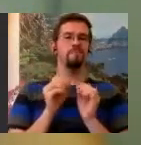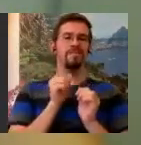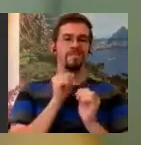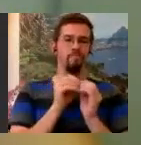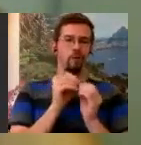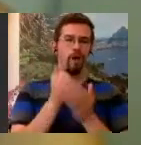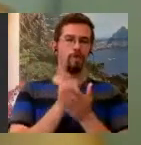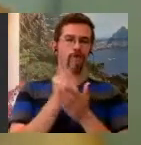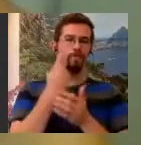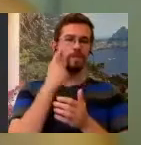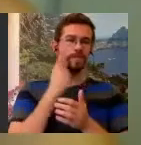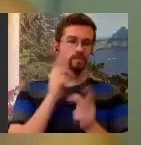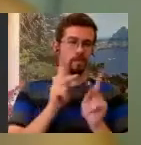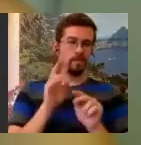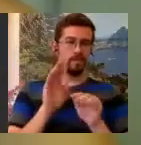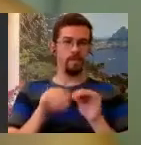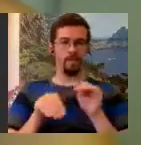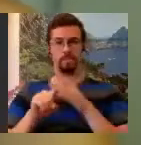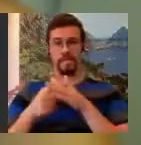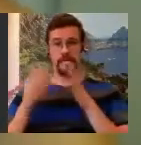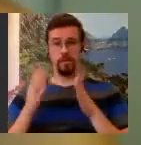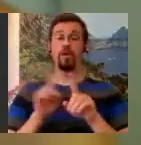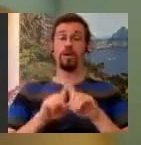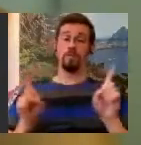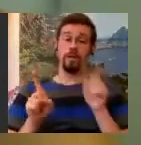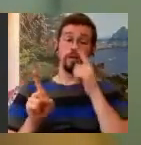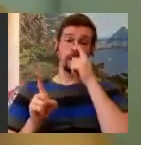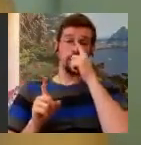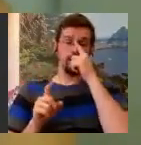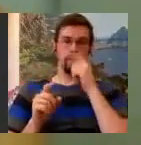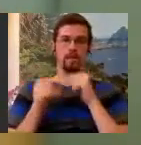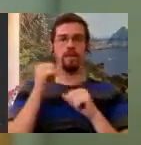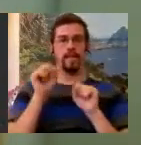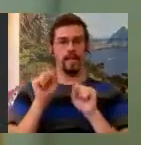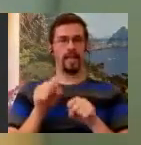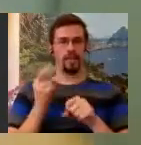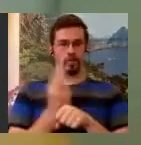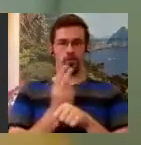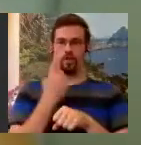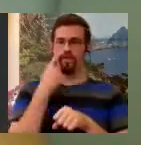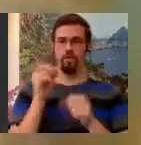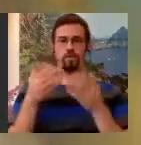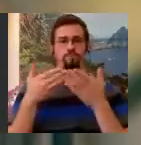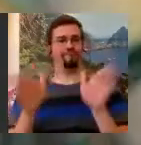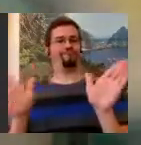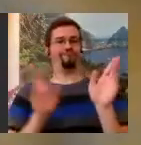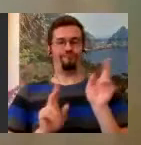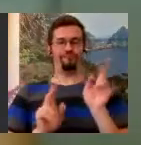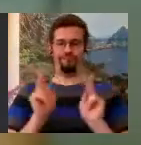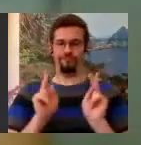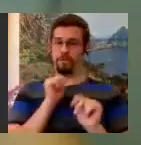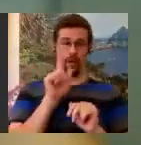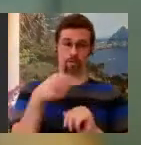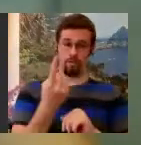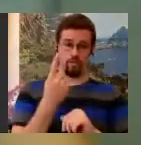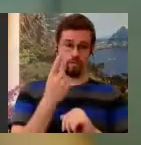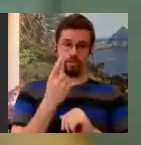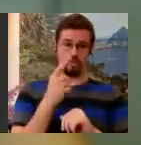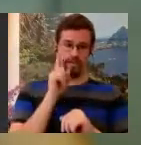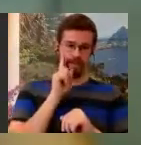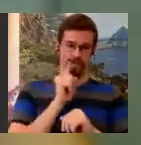Okay? However, it is useful even for non-deaf people, because we know that SignWriting can be used